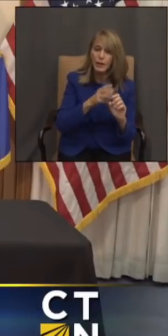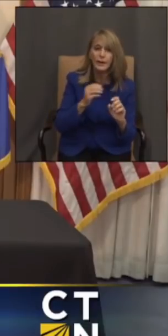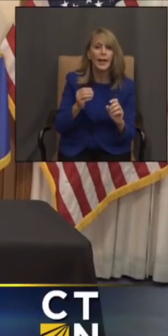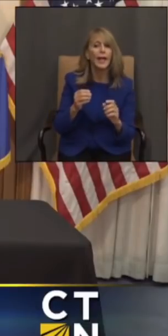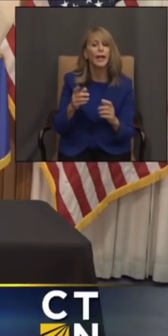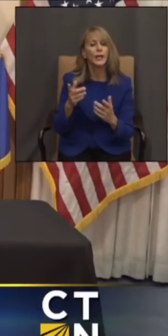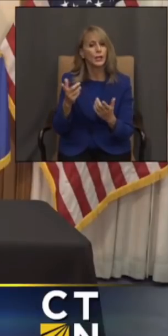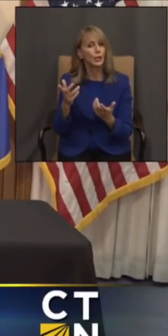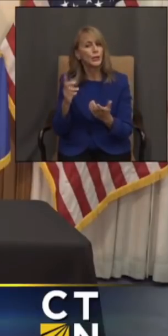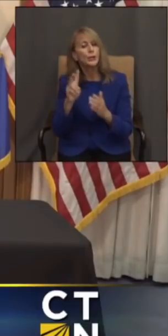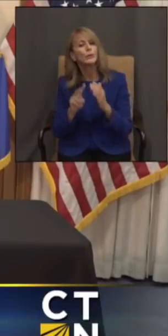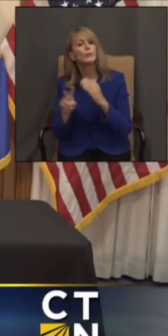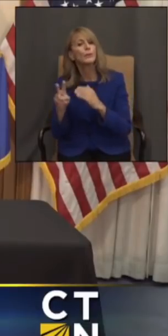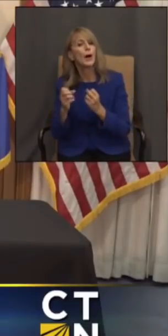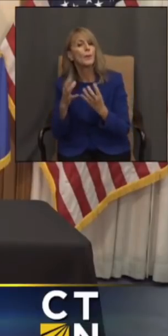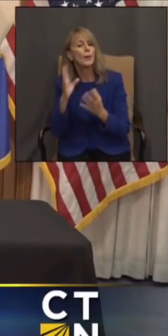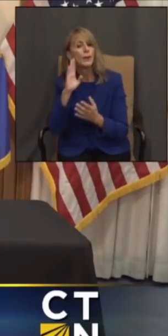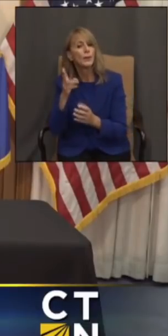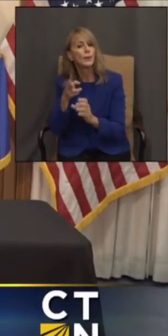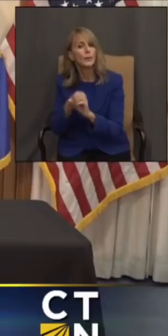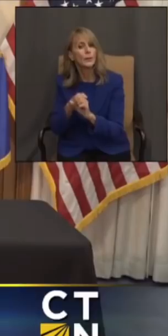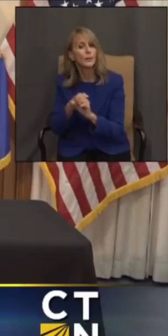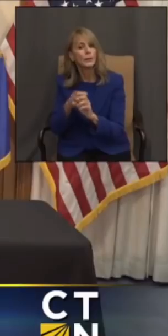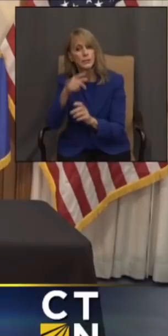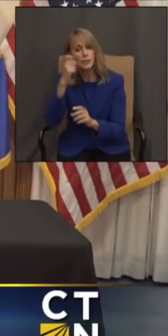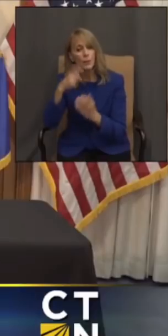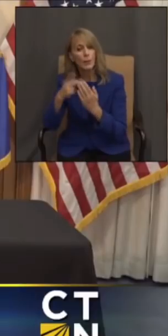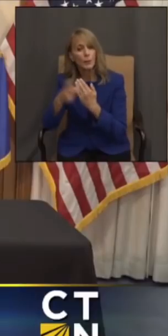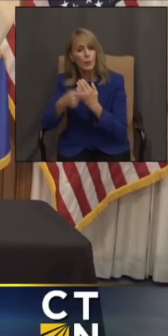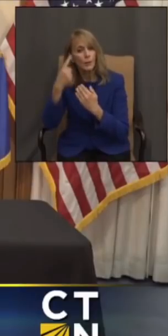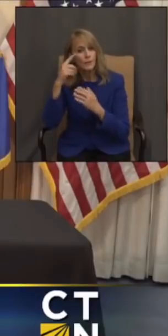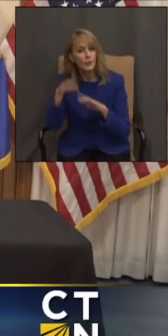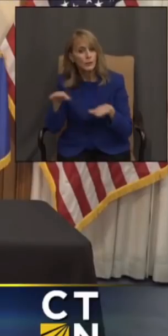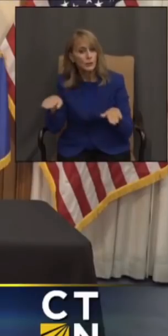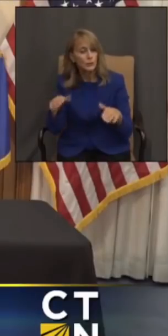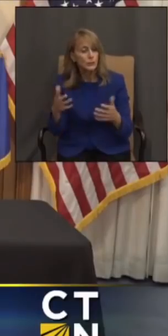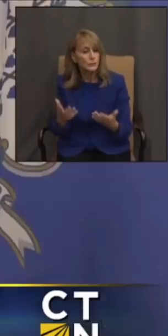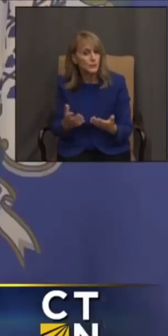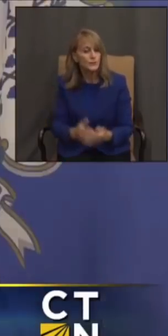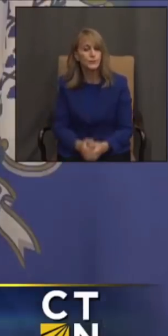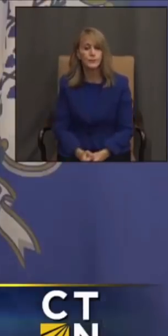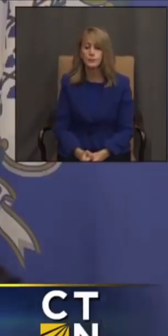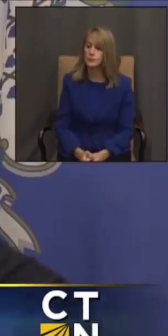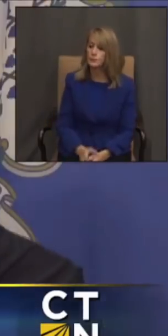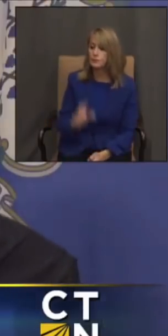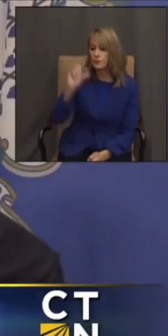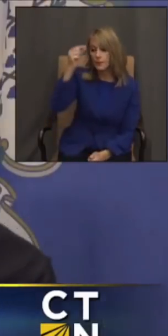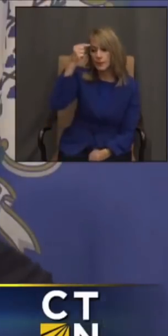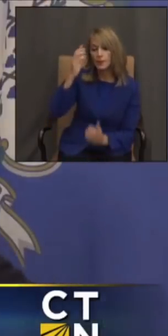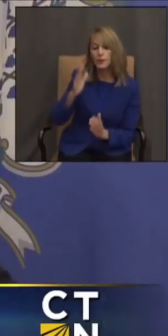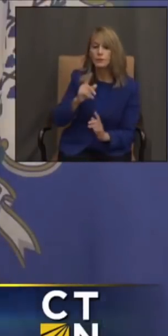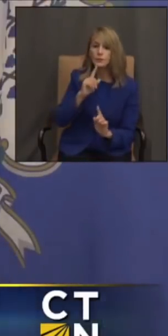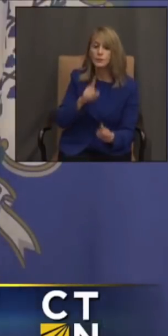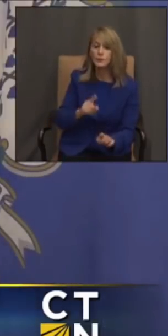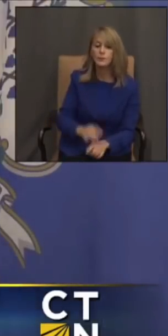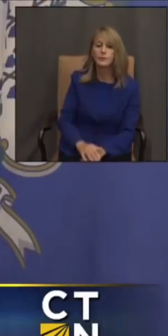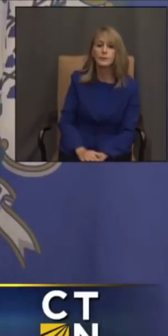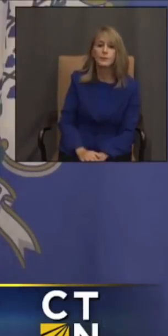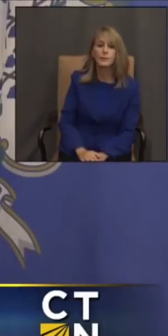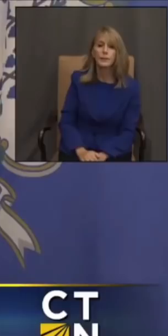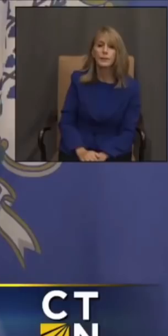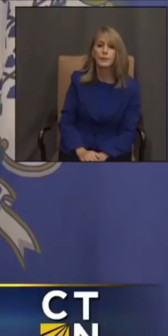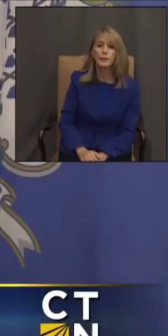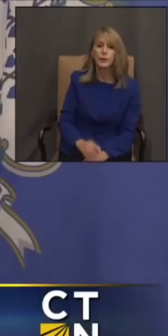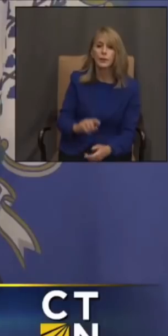that you're expecting? And who will run the summer programs? I've learned, Sue, that mandatory